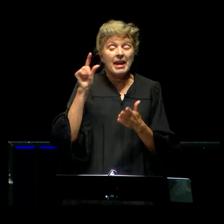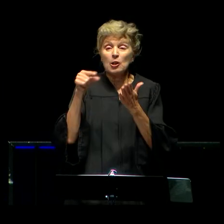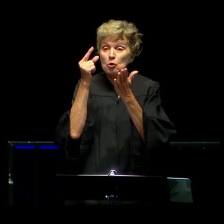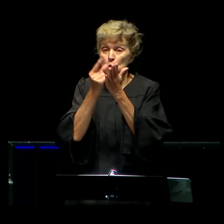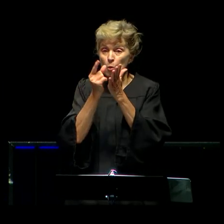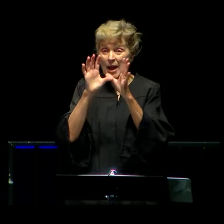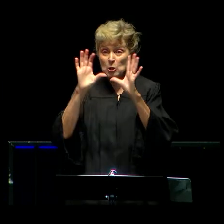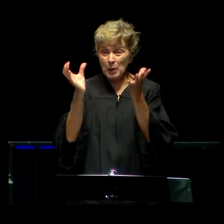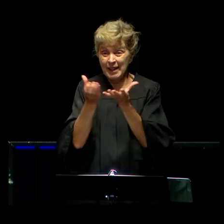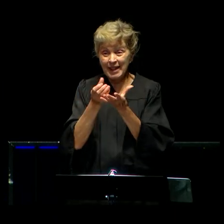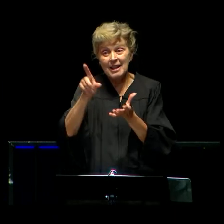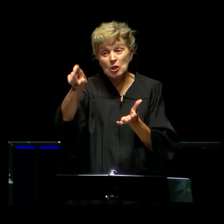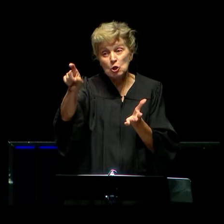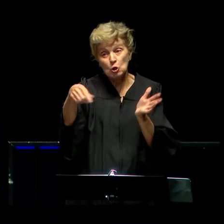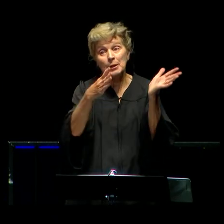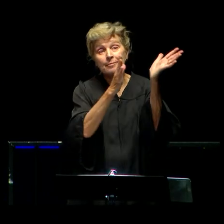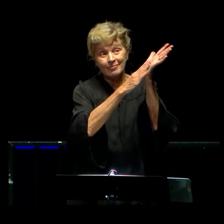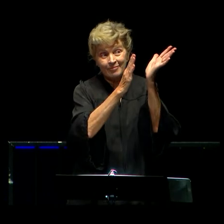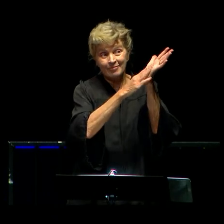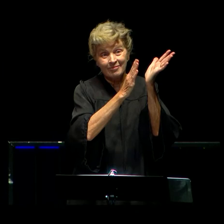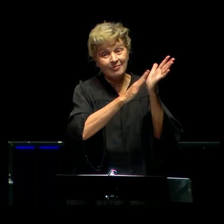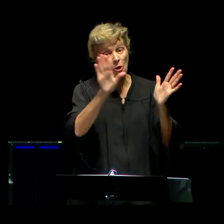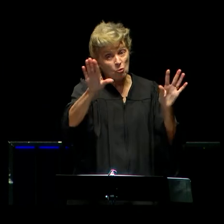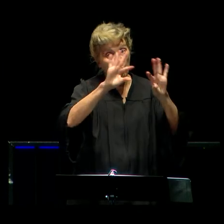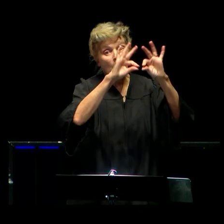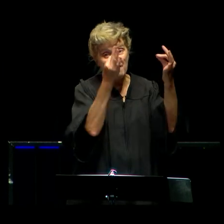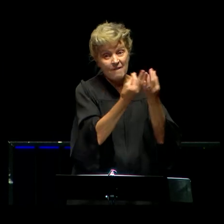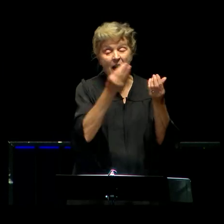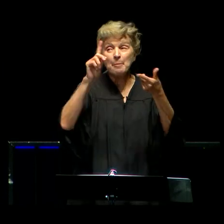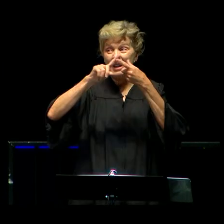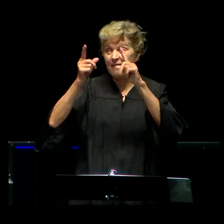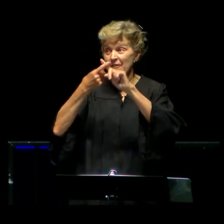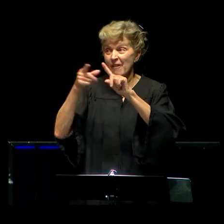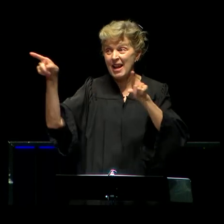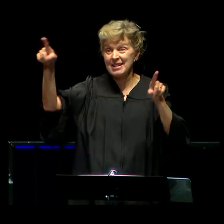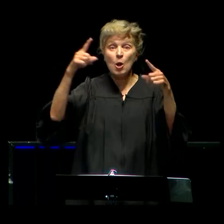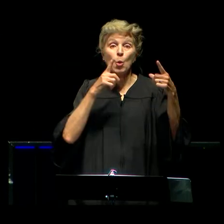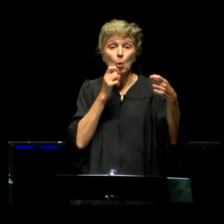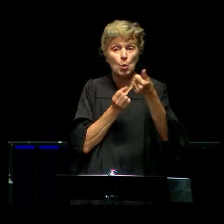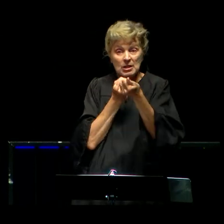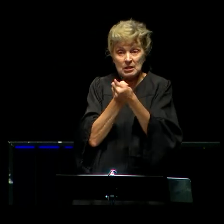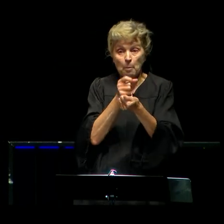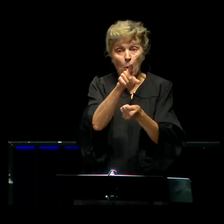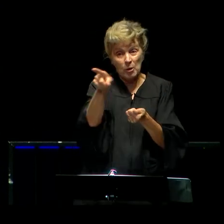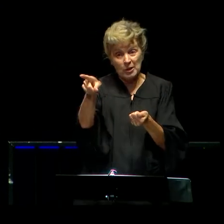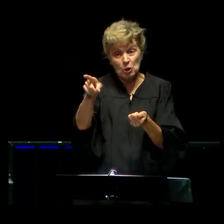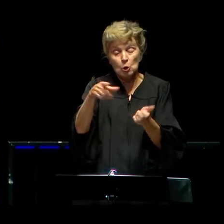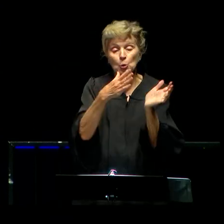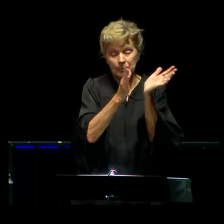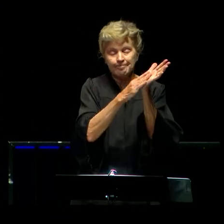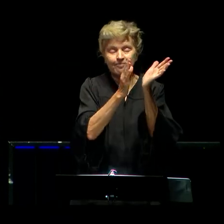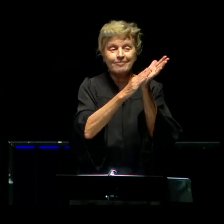class should give a round of applause to their family and friends and supporters.